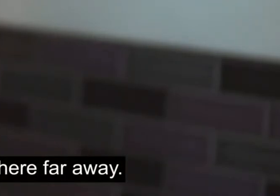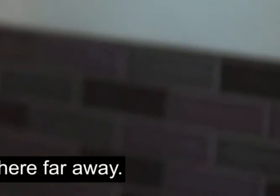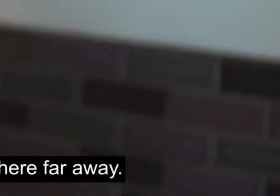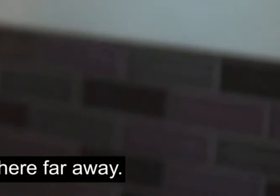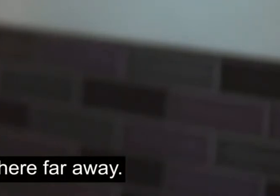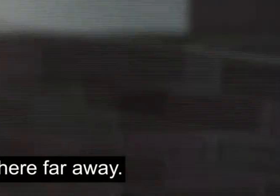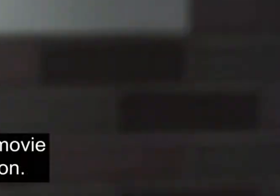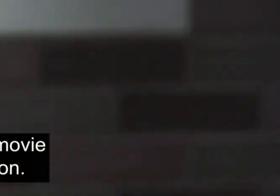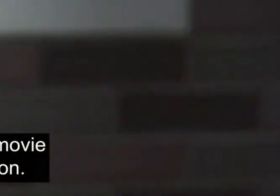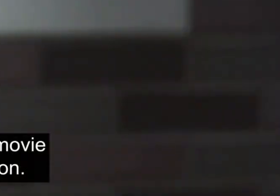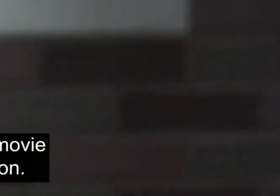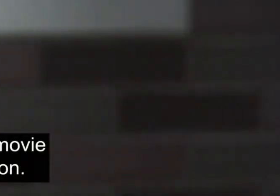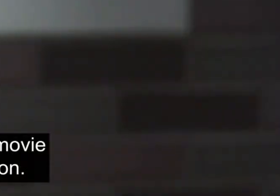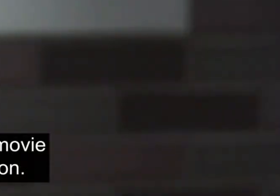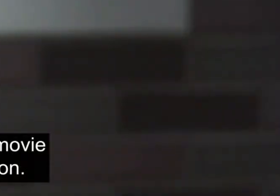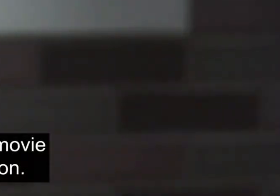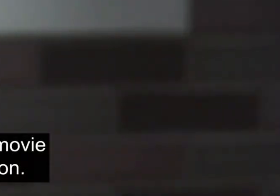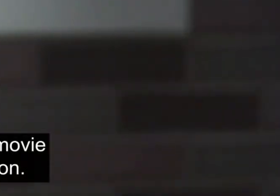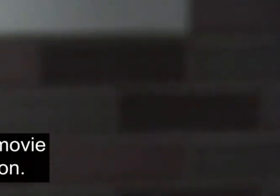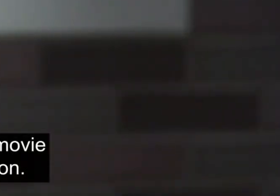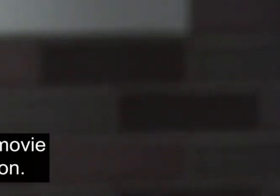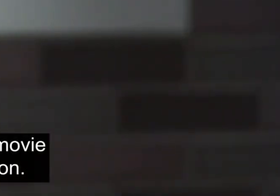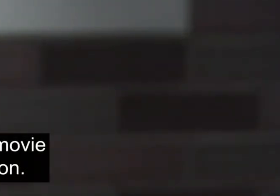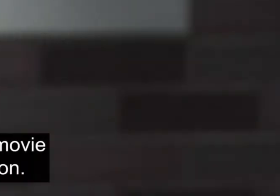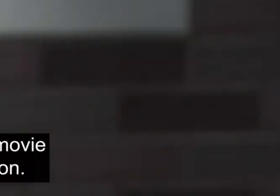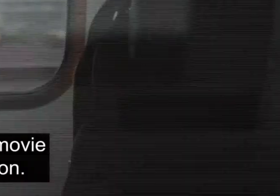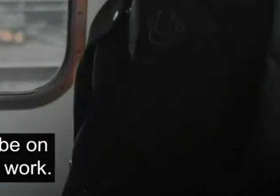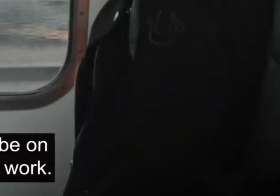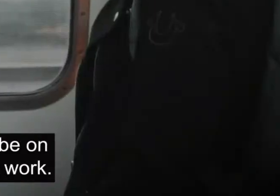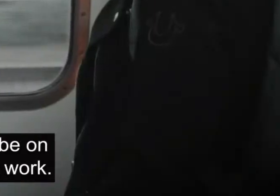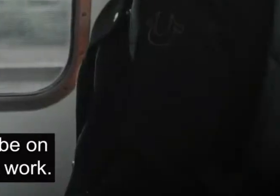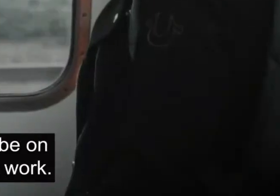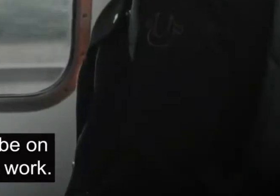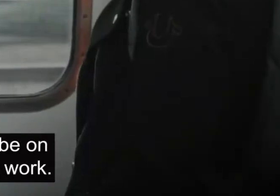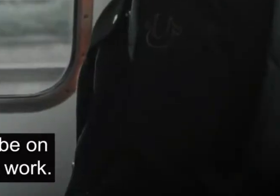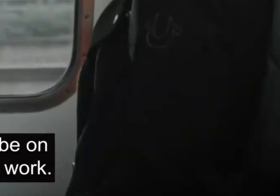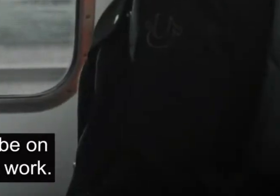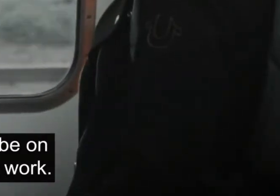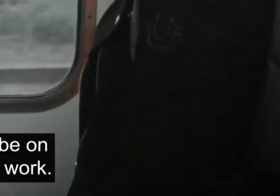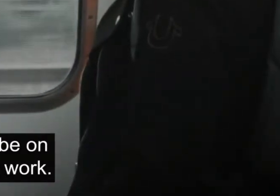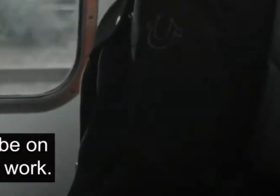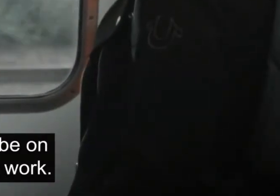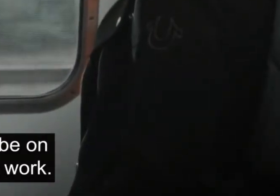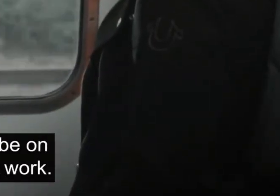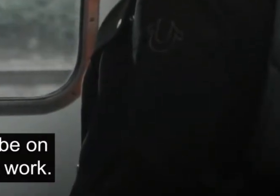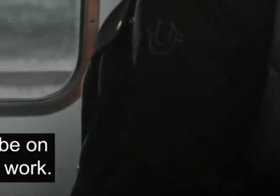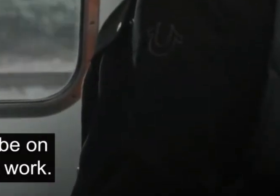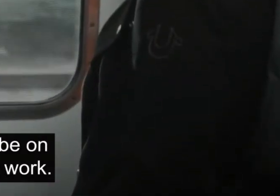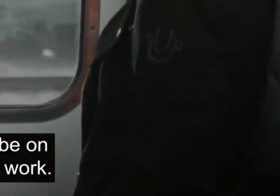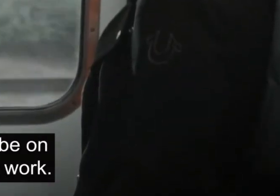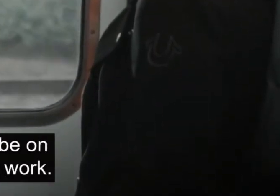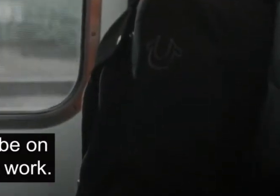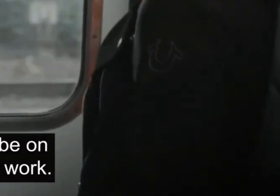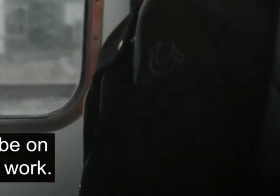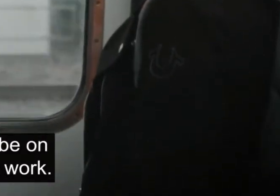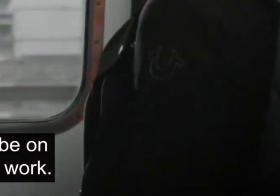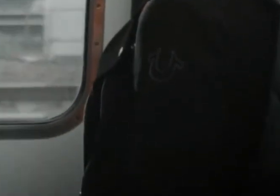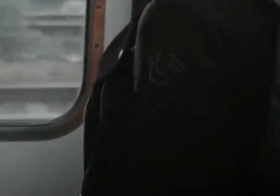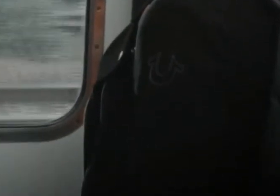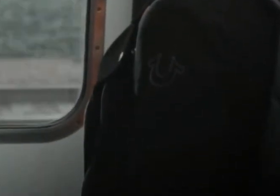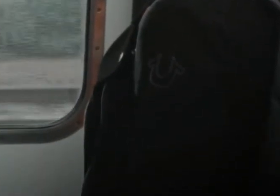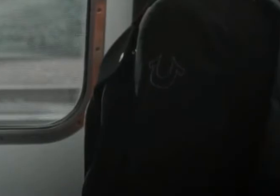far away, or like glamorised in a movie starring Liam Neeson. I never expected it to sort of be on the train on my way to